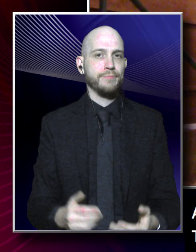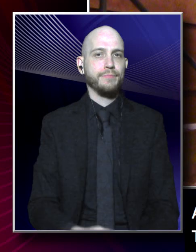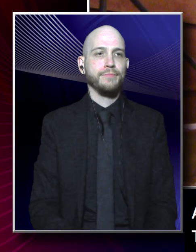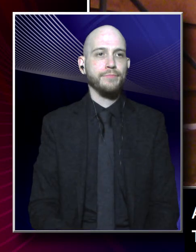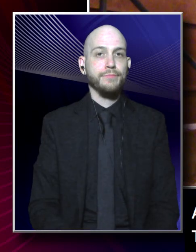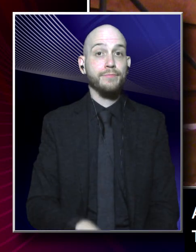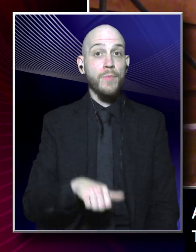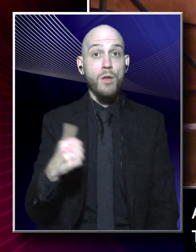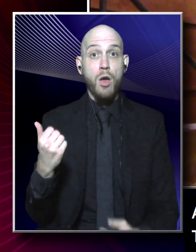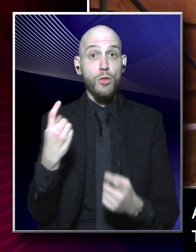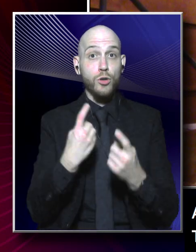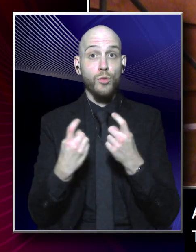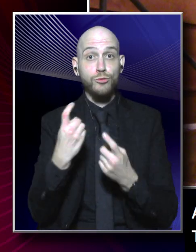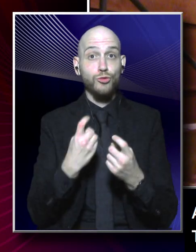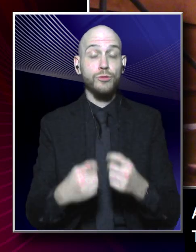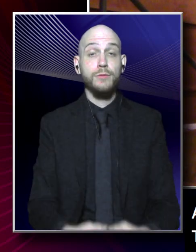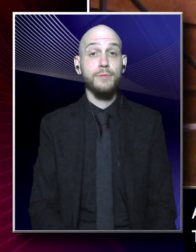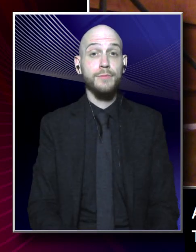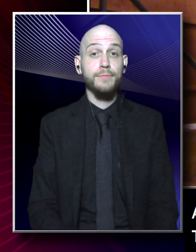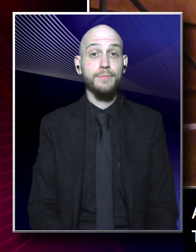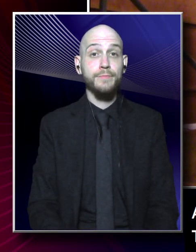Any other questions?